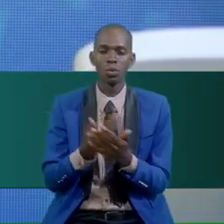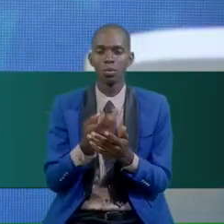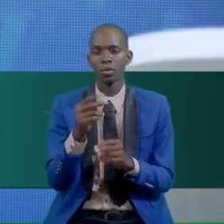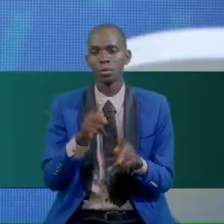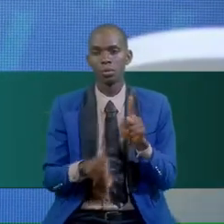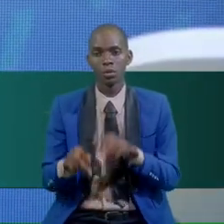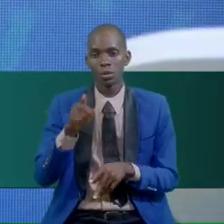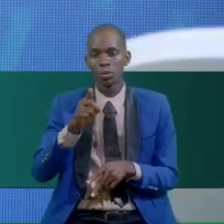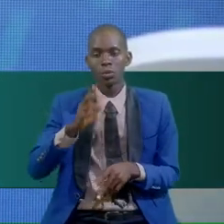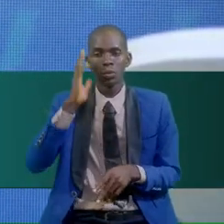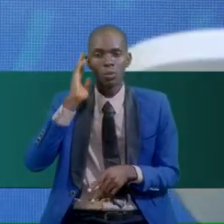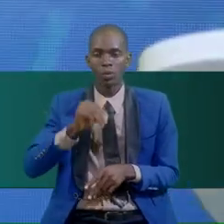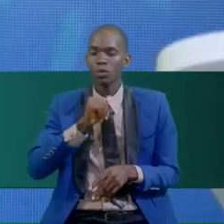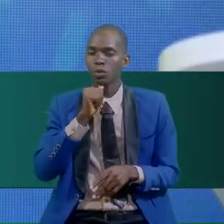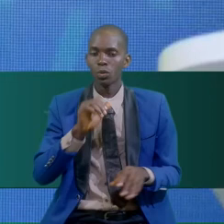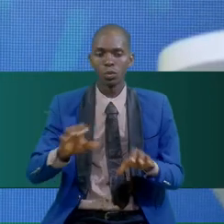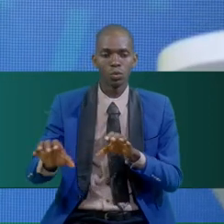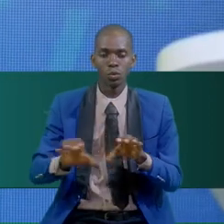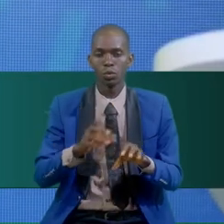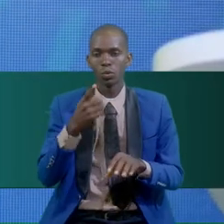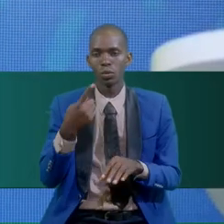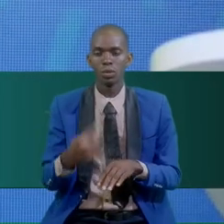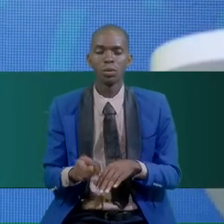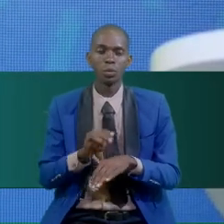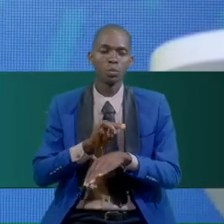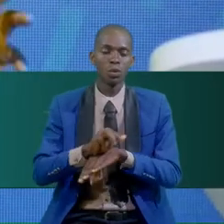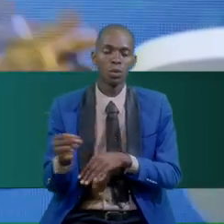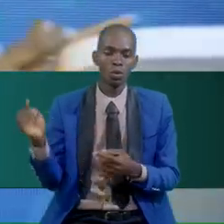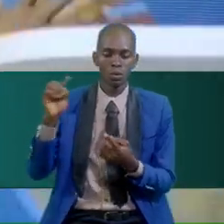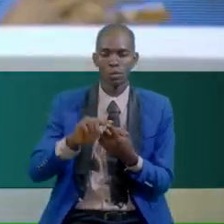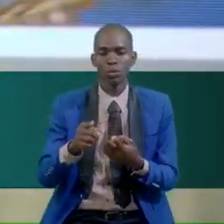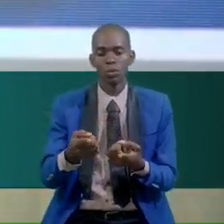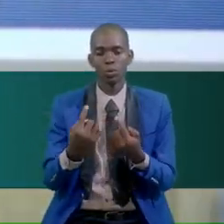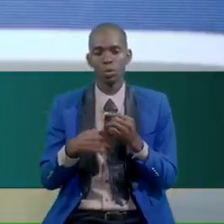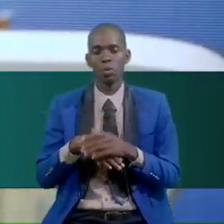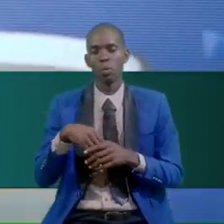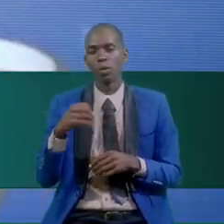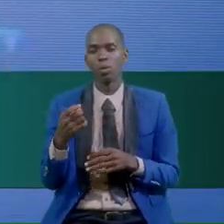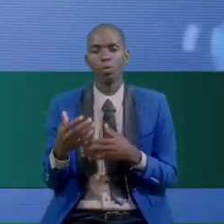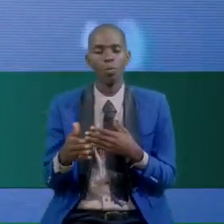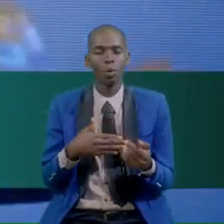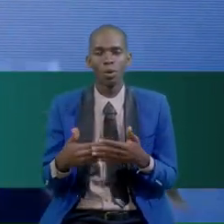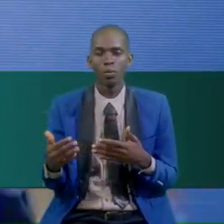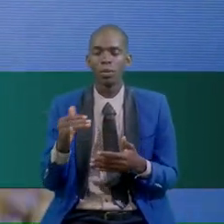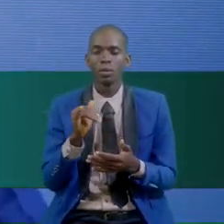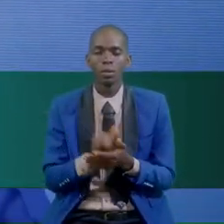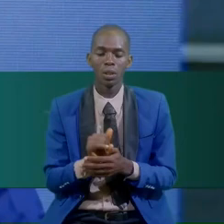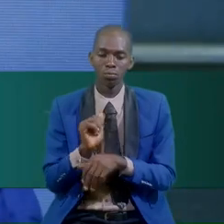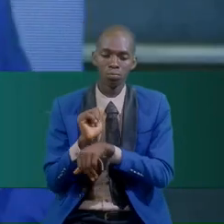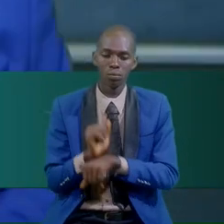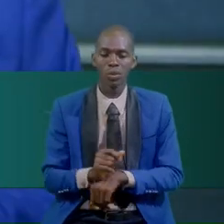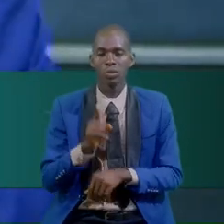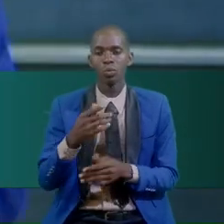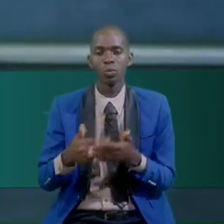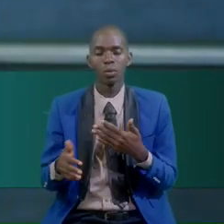will not do the ministry until you come out. Whatever locks you in, whatever holds